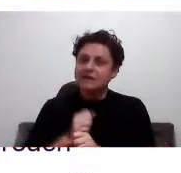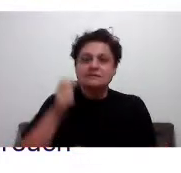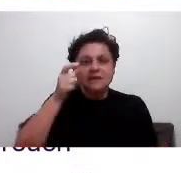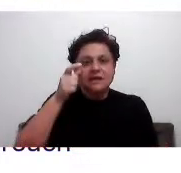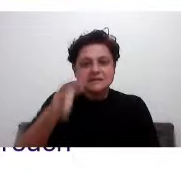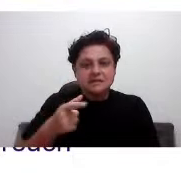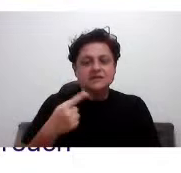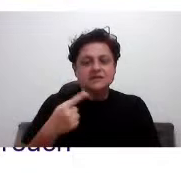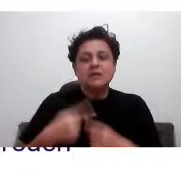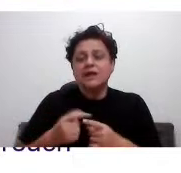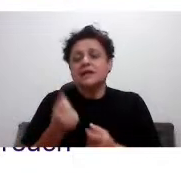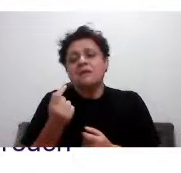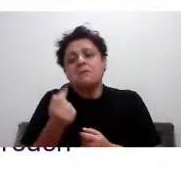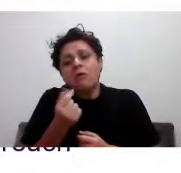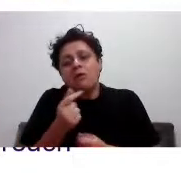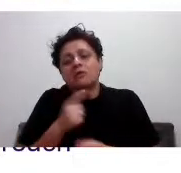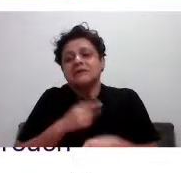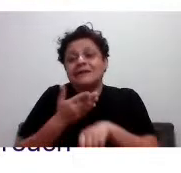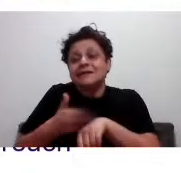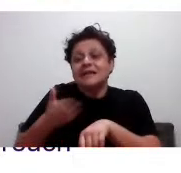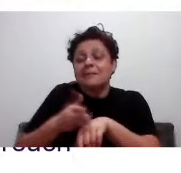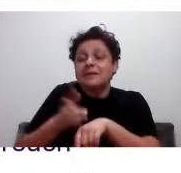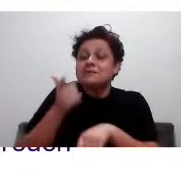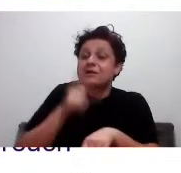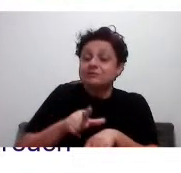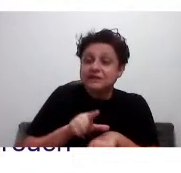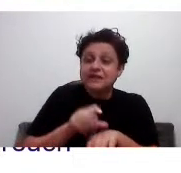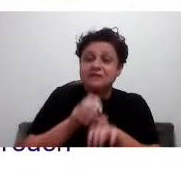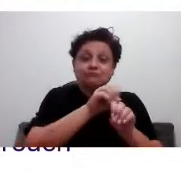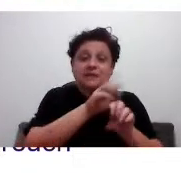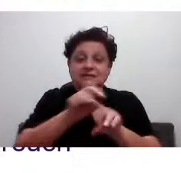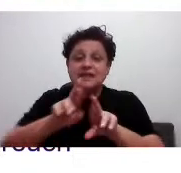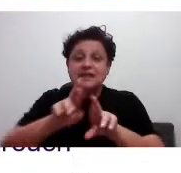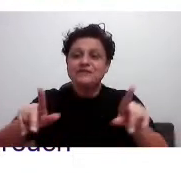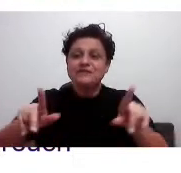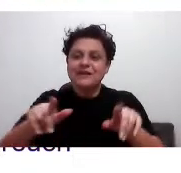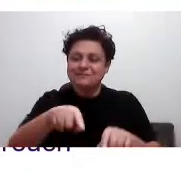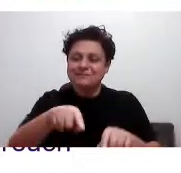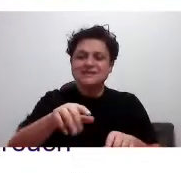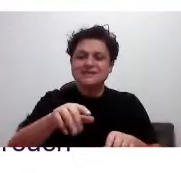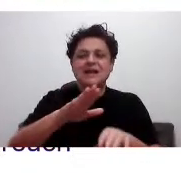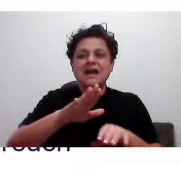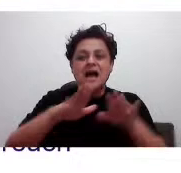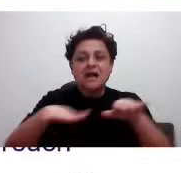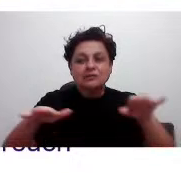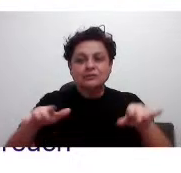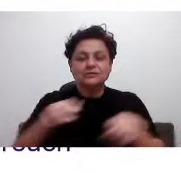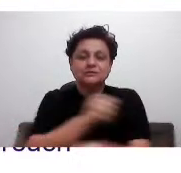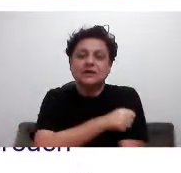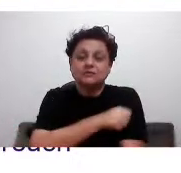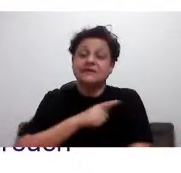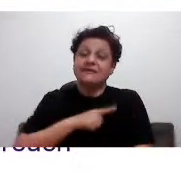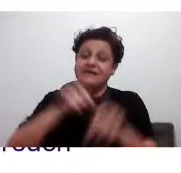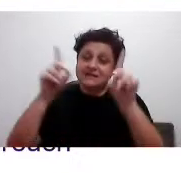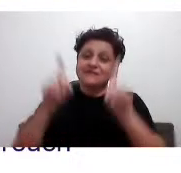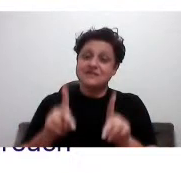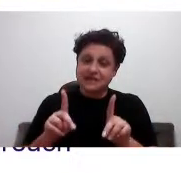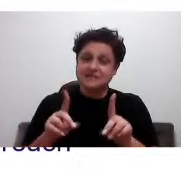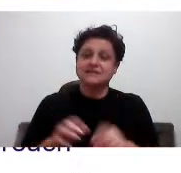special educational needs and disabilities. It was found also that teachers express a need for